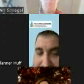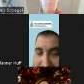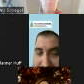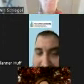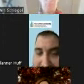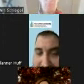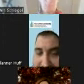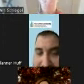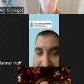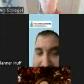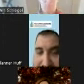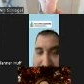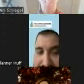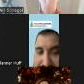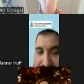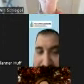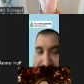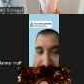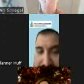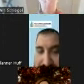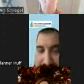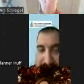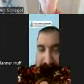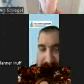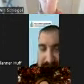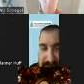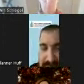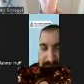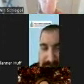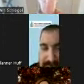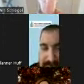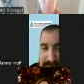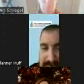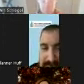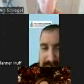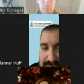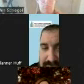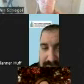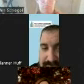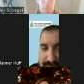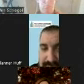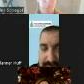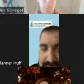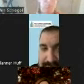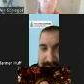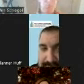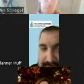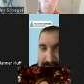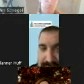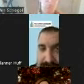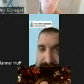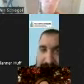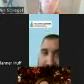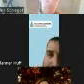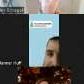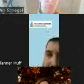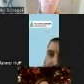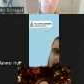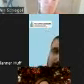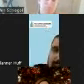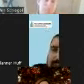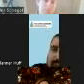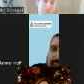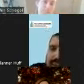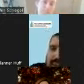money. Never respond to any entity. And that could be somebody calling you, emailing you, or texting you, who tells you